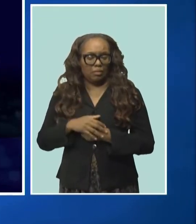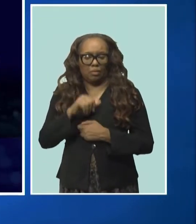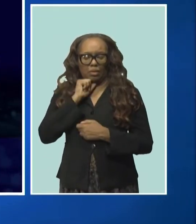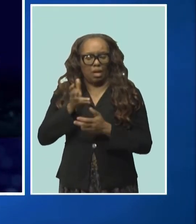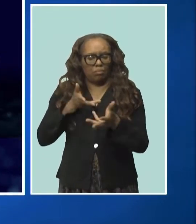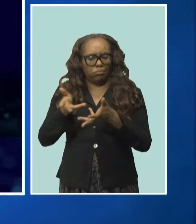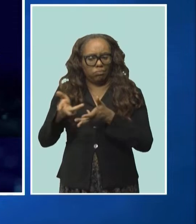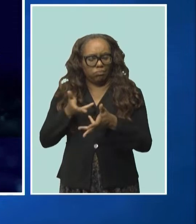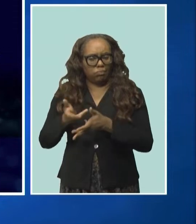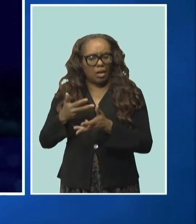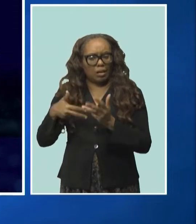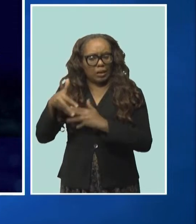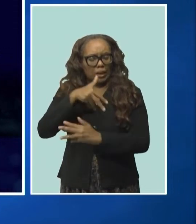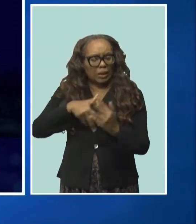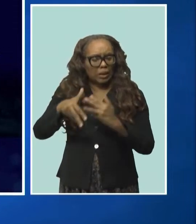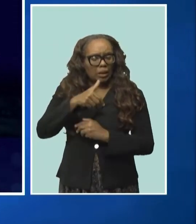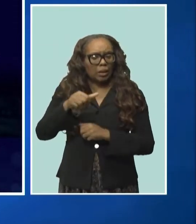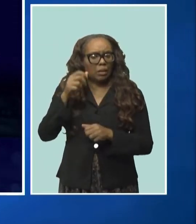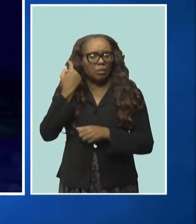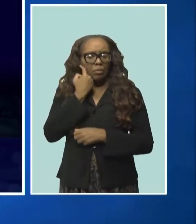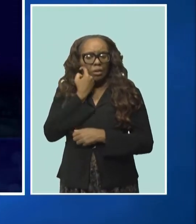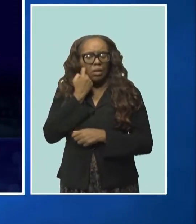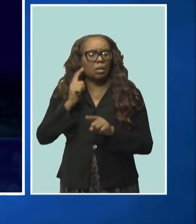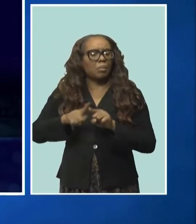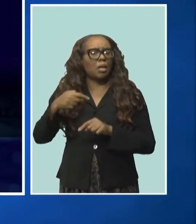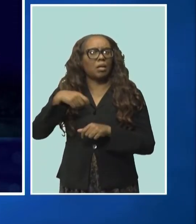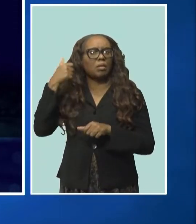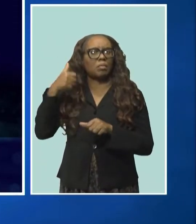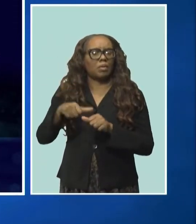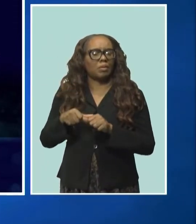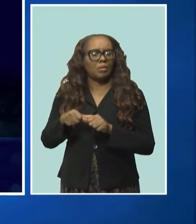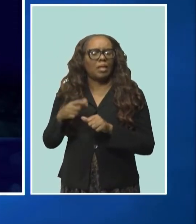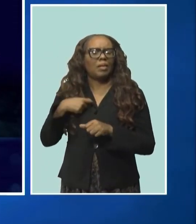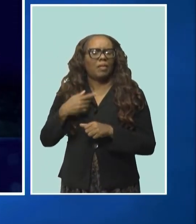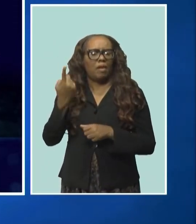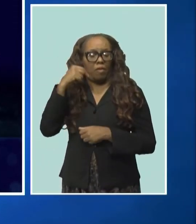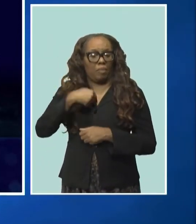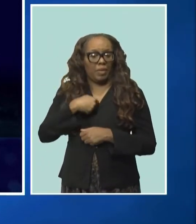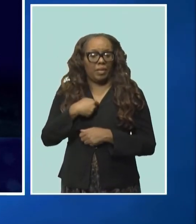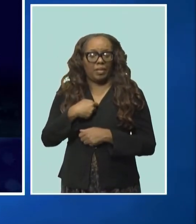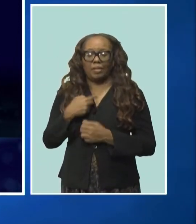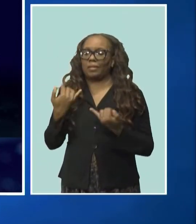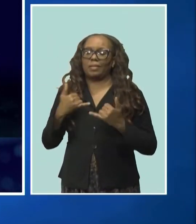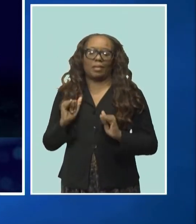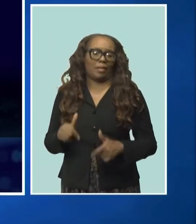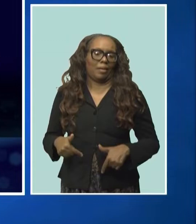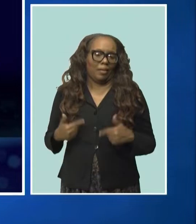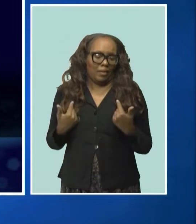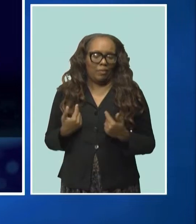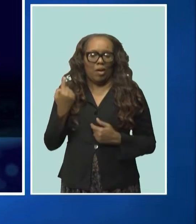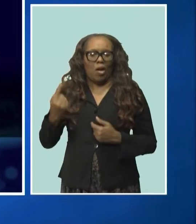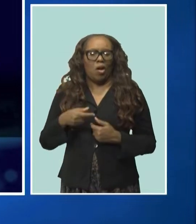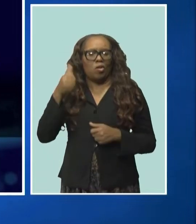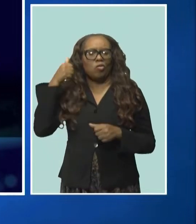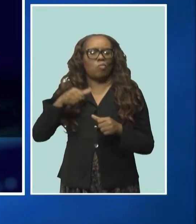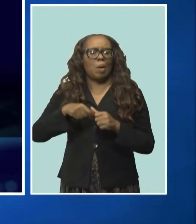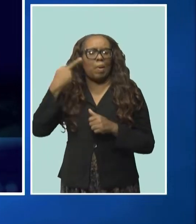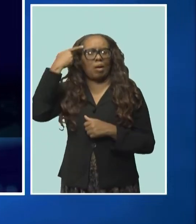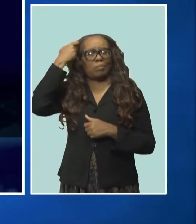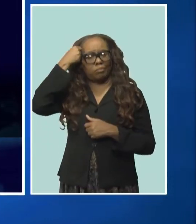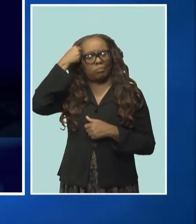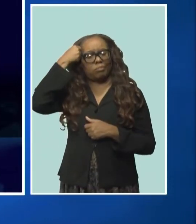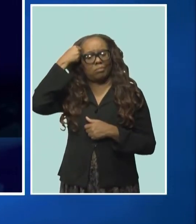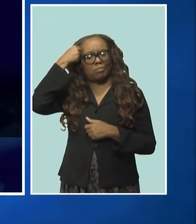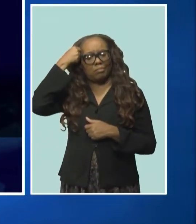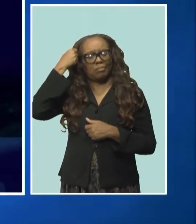recently. But in my memory, he is still alive. He will always be there. We meet again